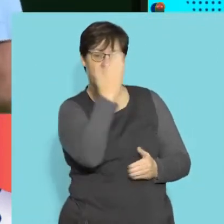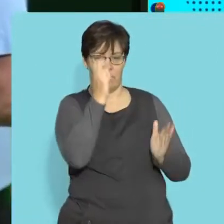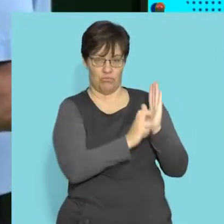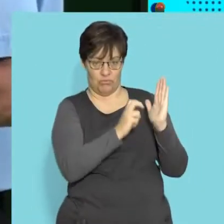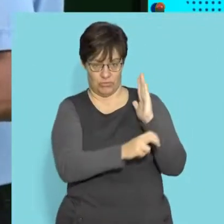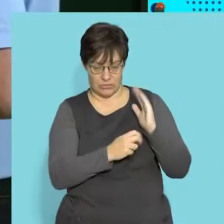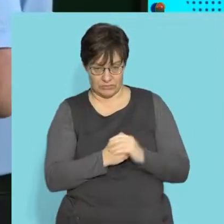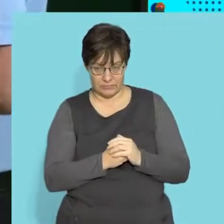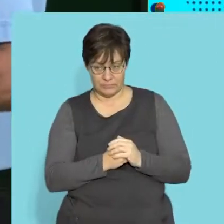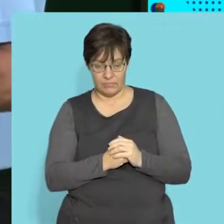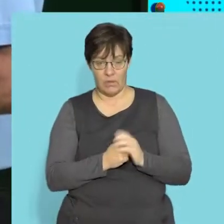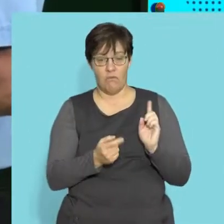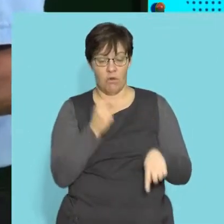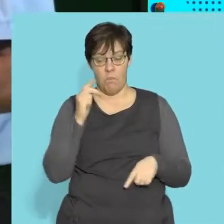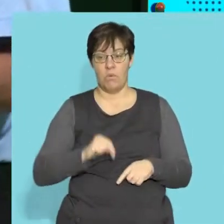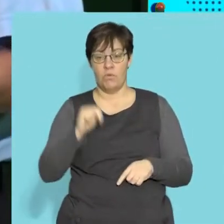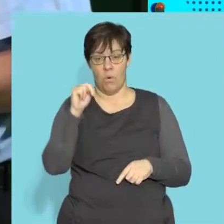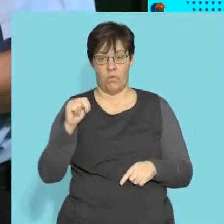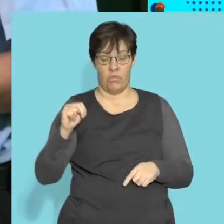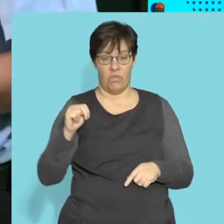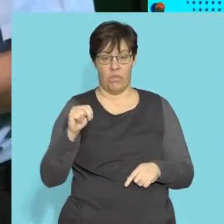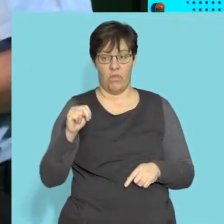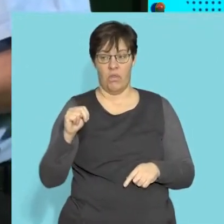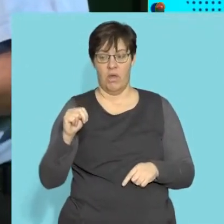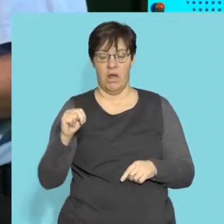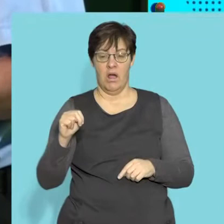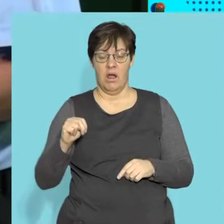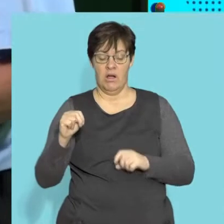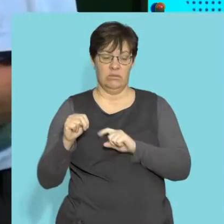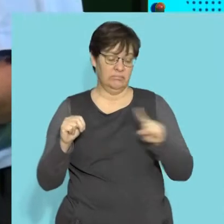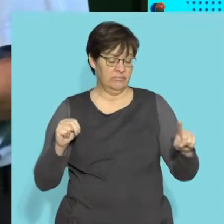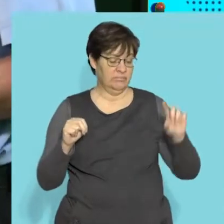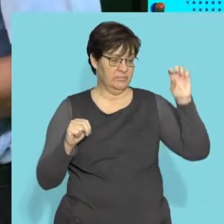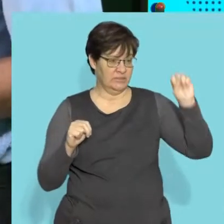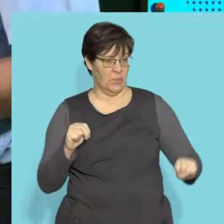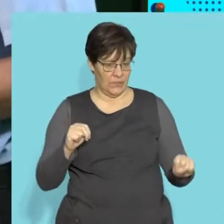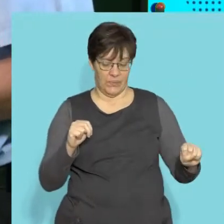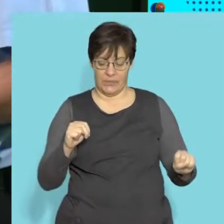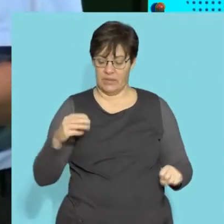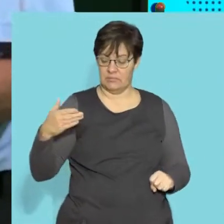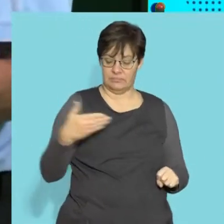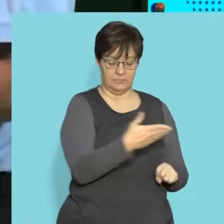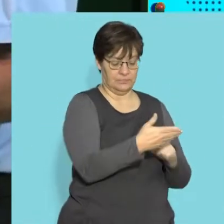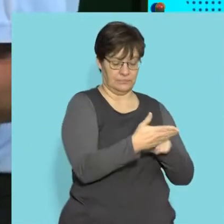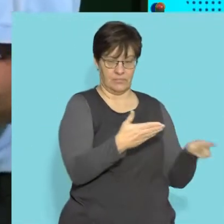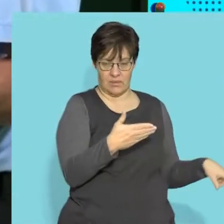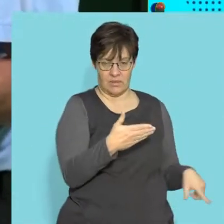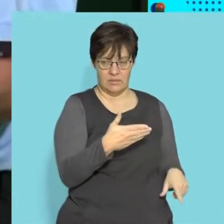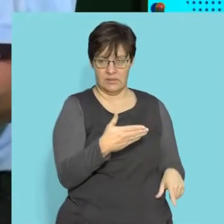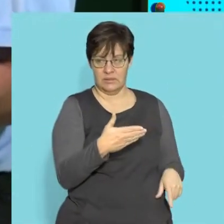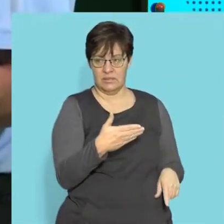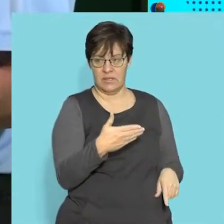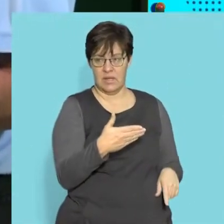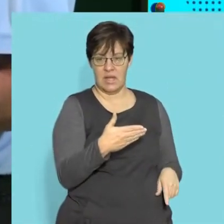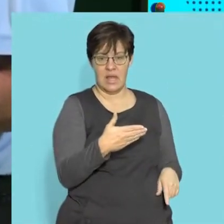one. So from north to south, I'm pointing my fingers in the direction of the field. At D,